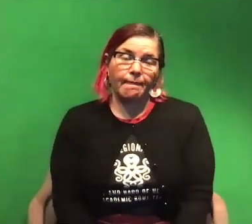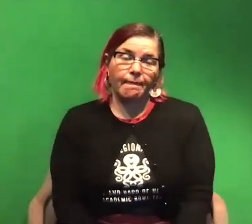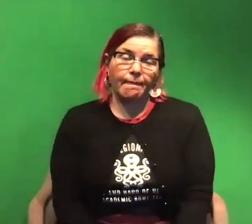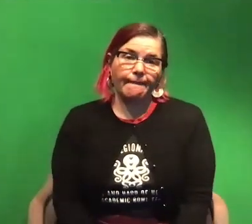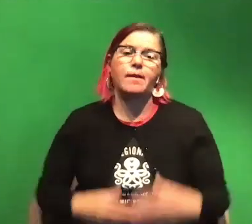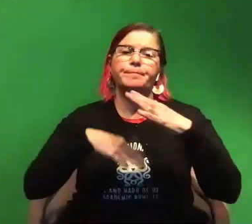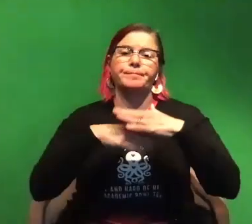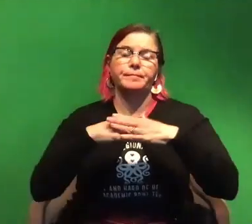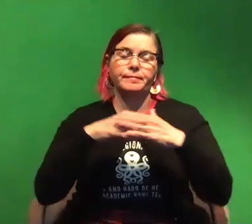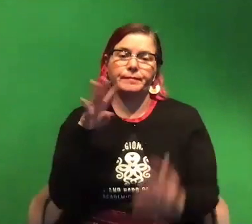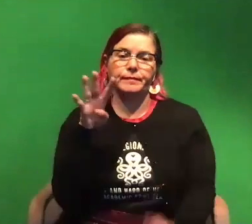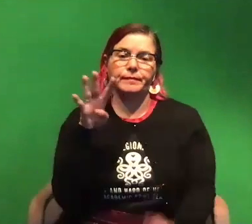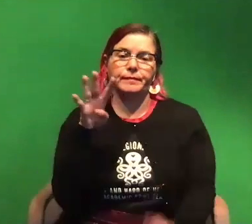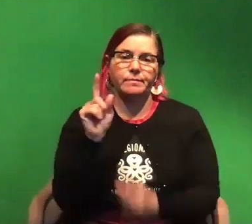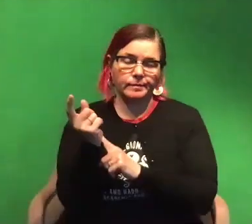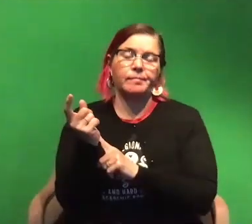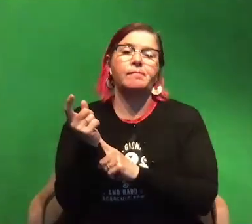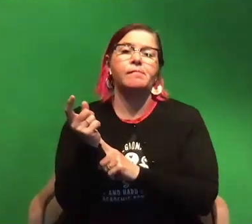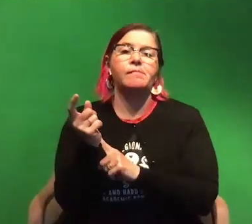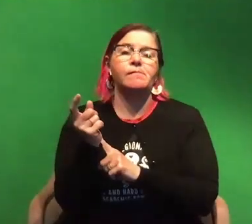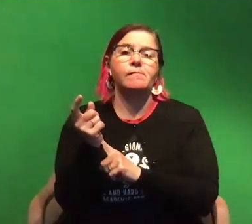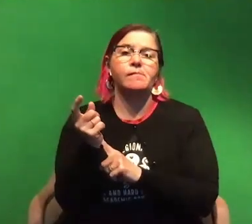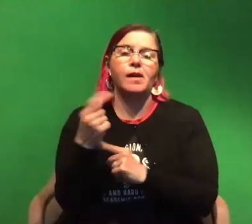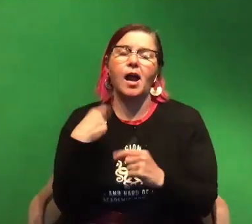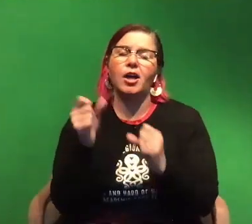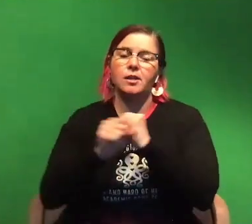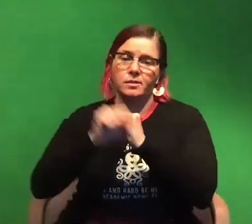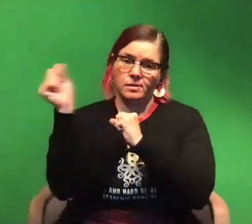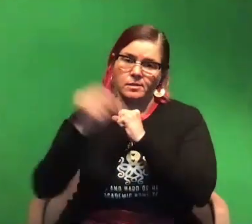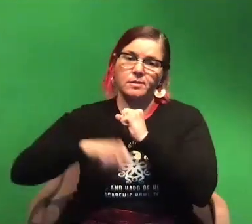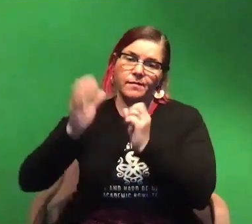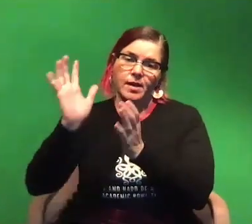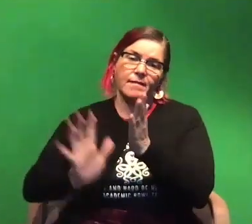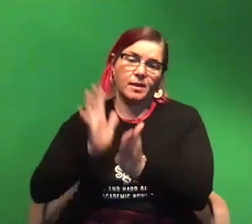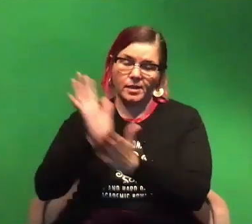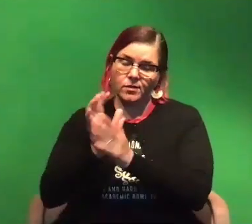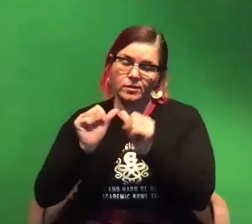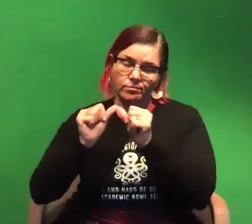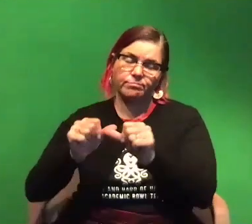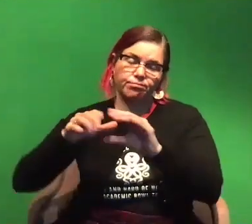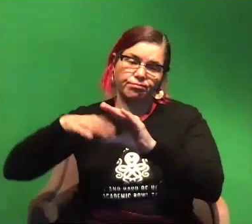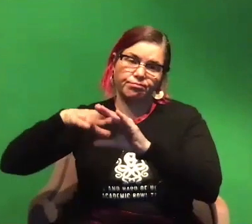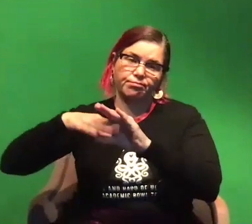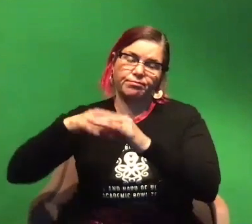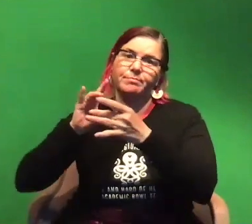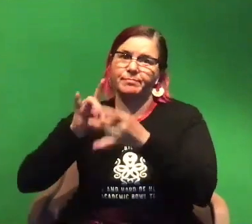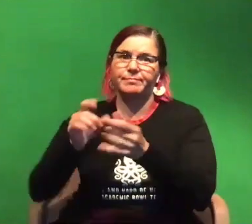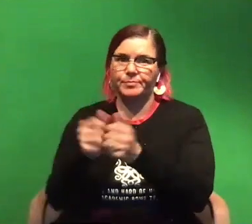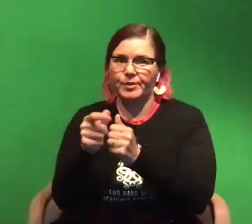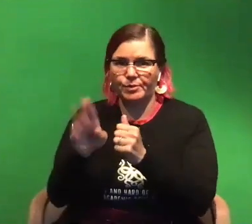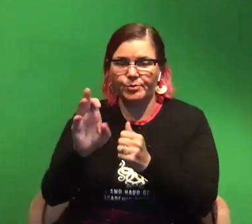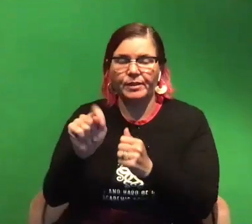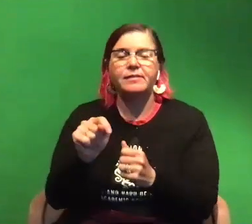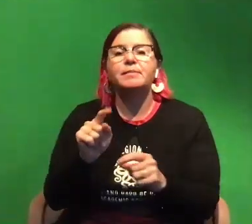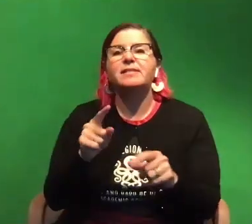sessions to 45 minutes, and I could talk about squid for 5 hours straight, particularly with you, Bret, but it's